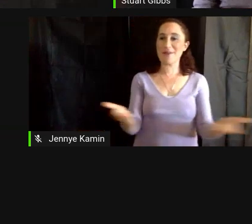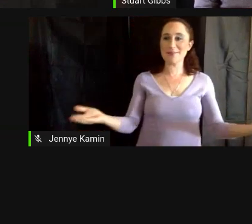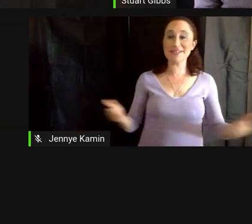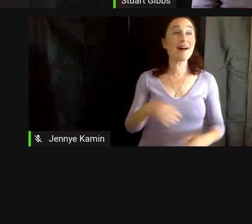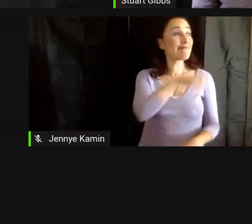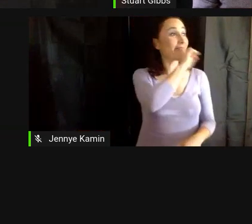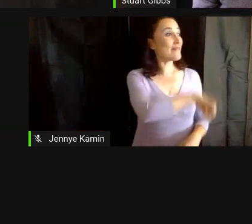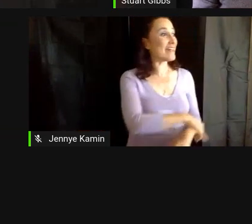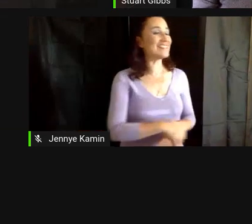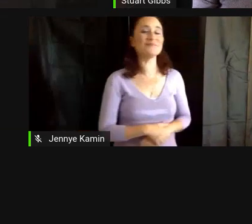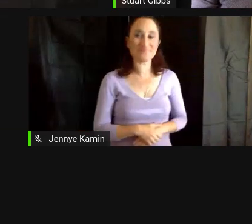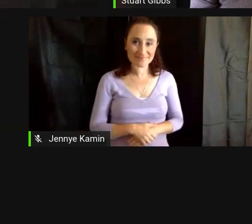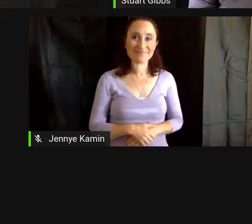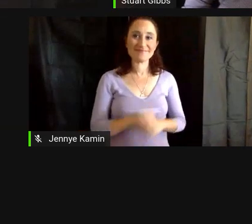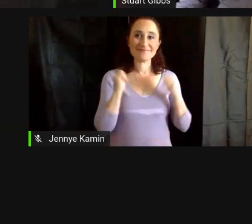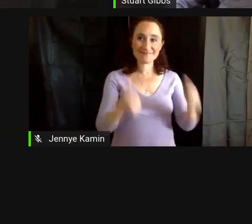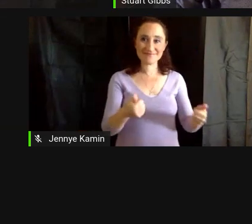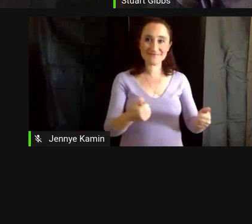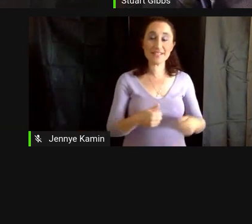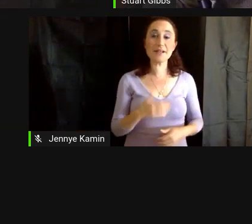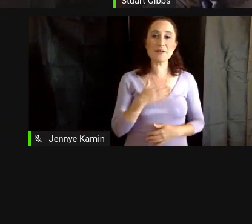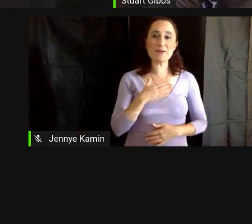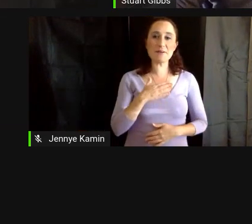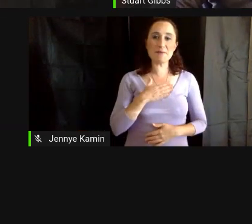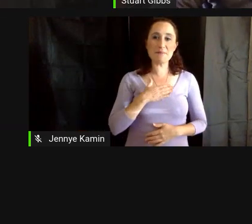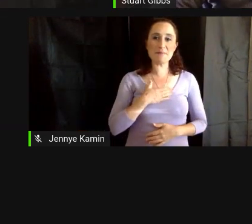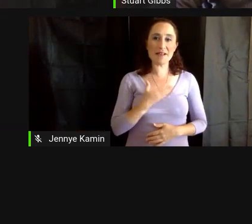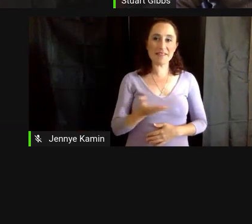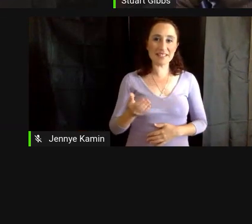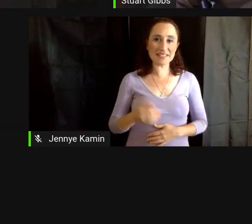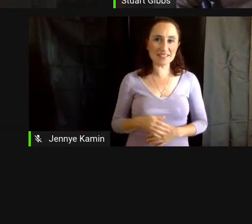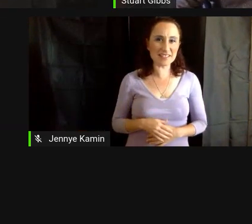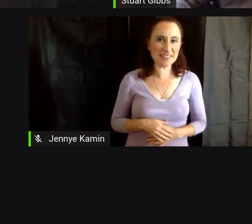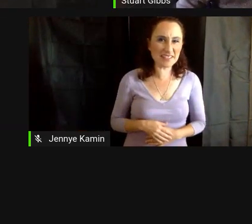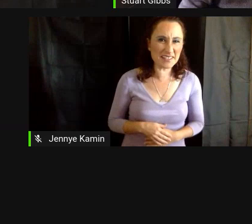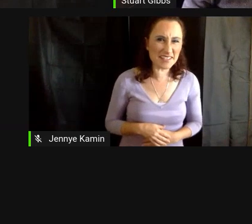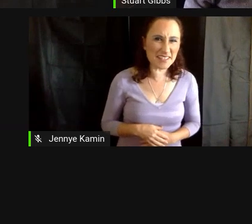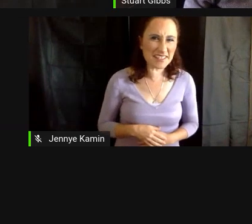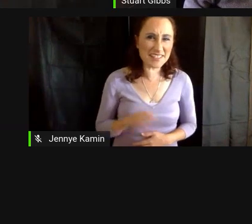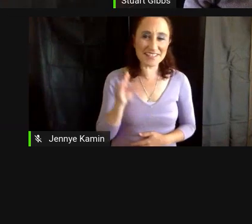love it. Okay. All right. Here's mine.